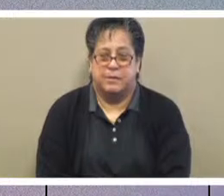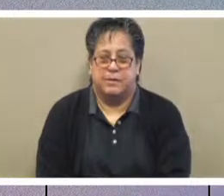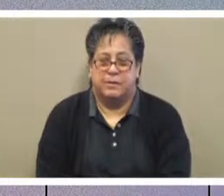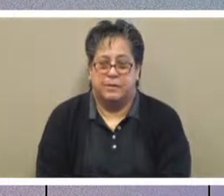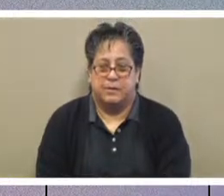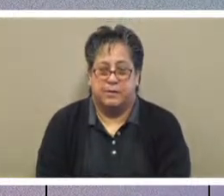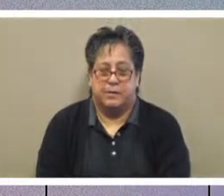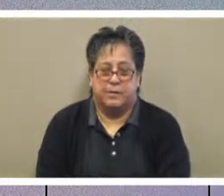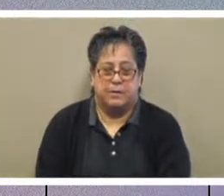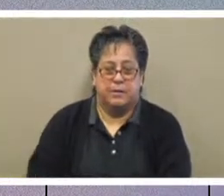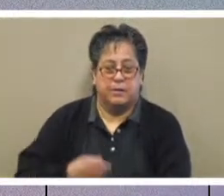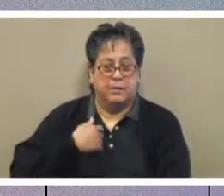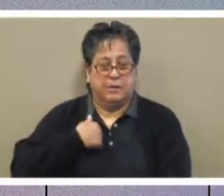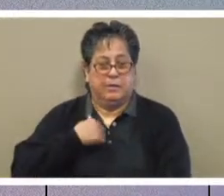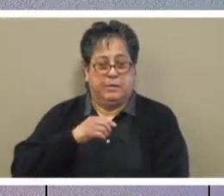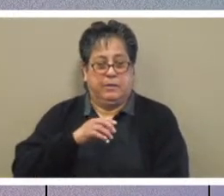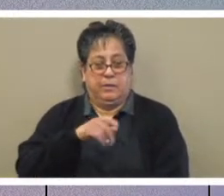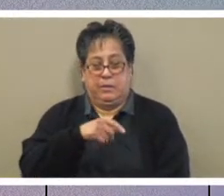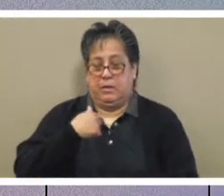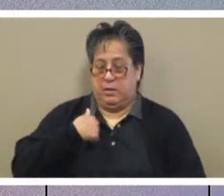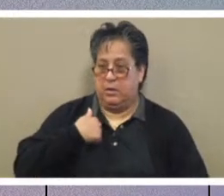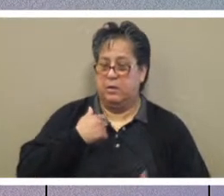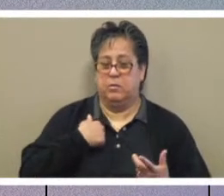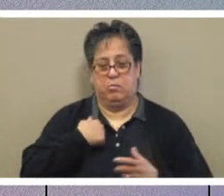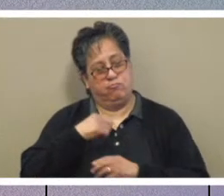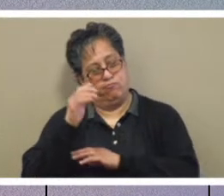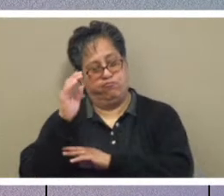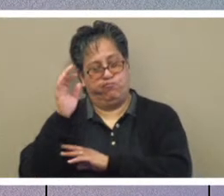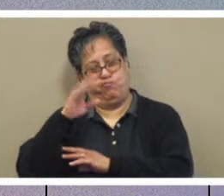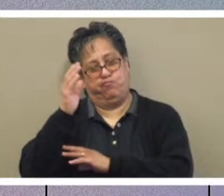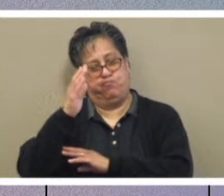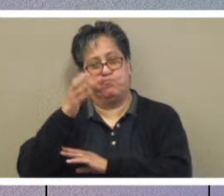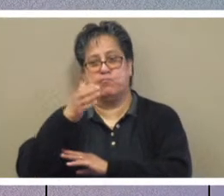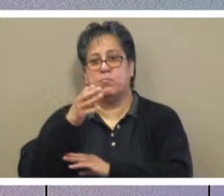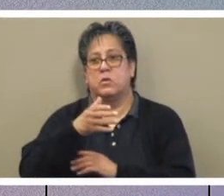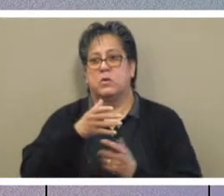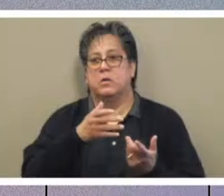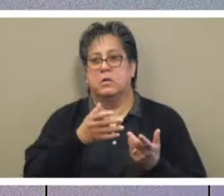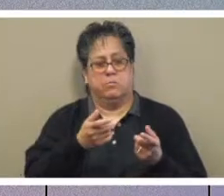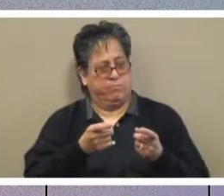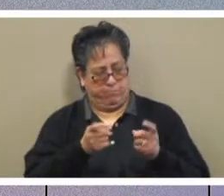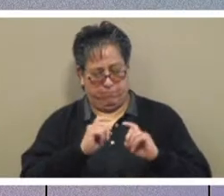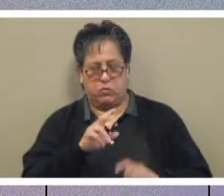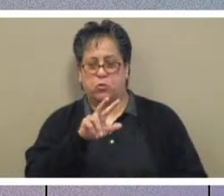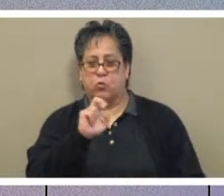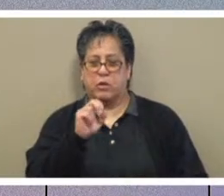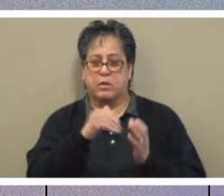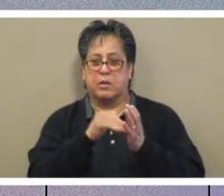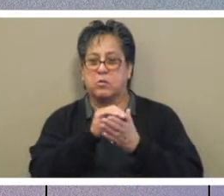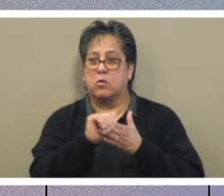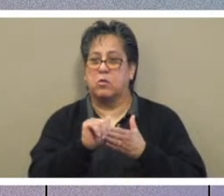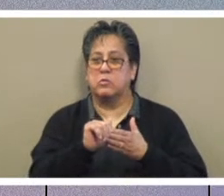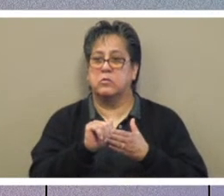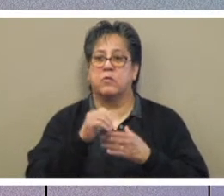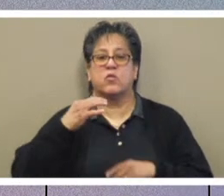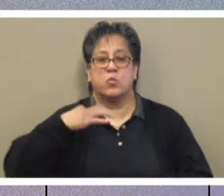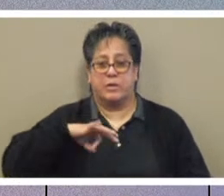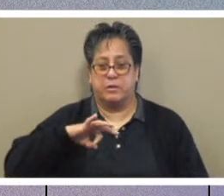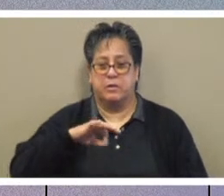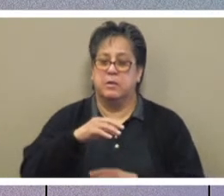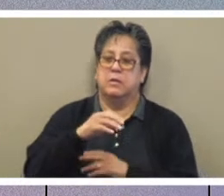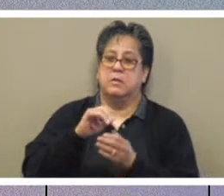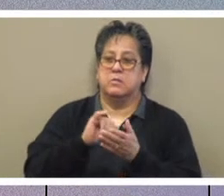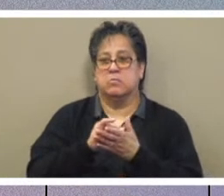of Microsoft. He was actually very impressed with what we did, so much so he gave us $300,000 worth of Azure credits,